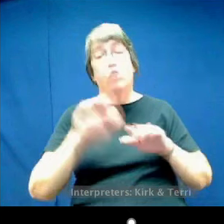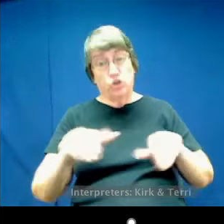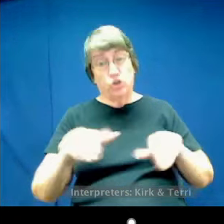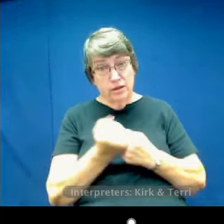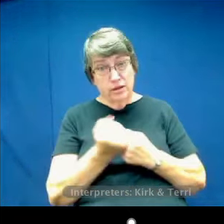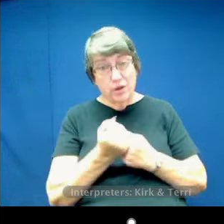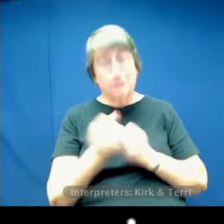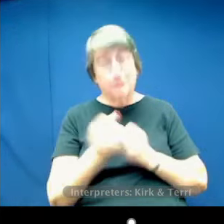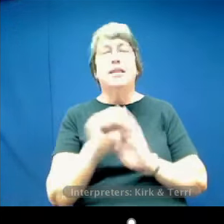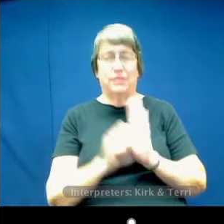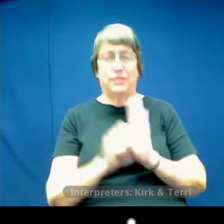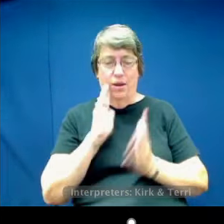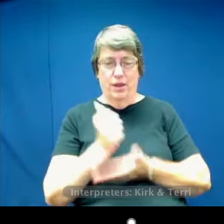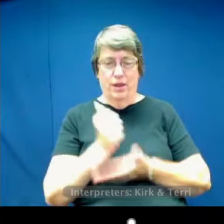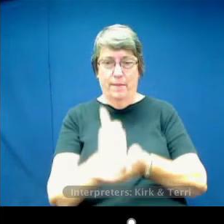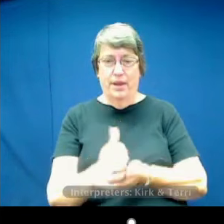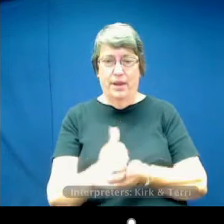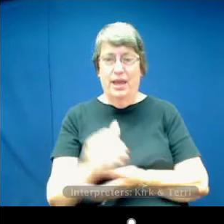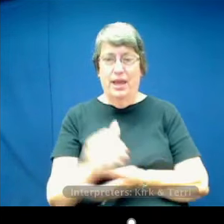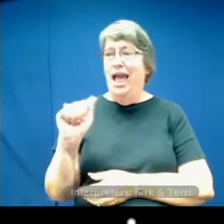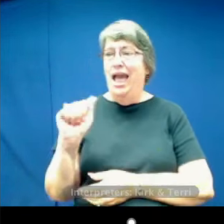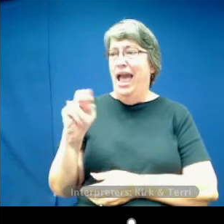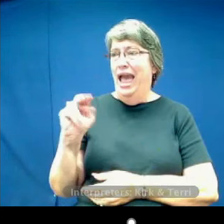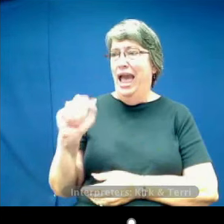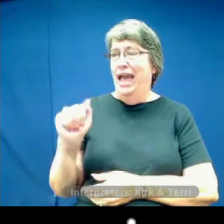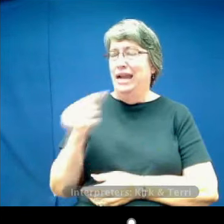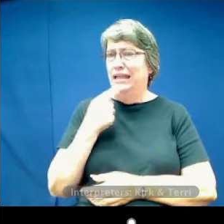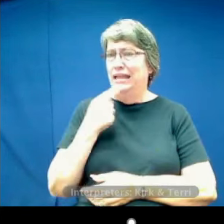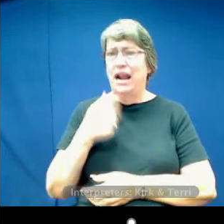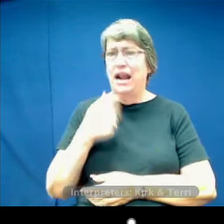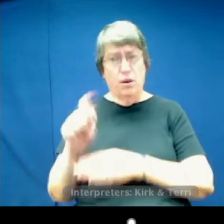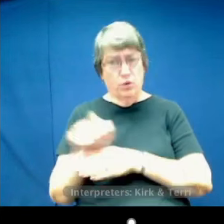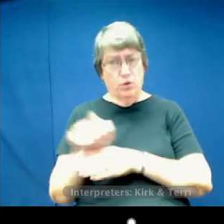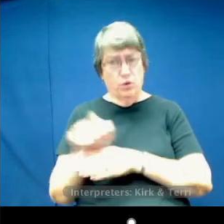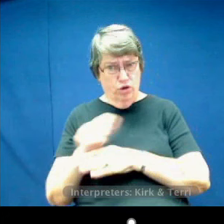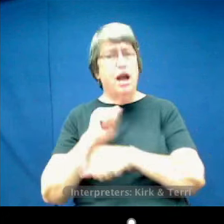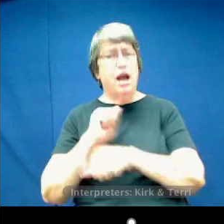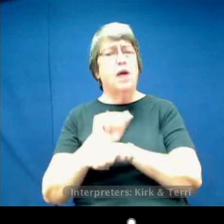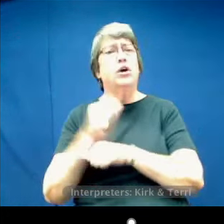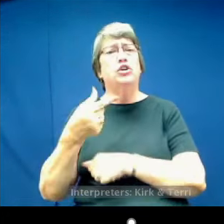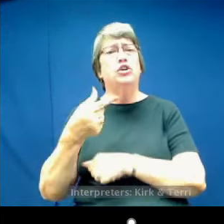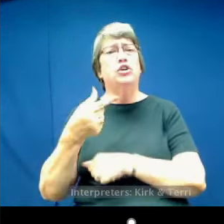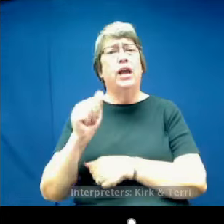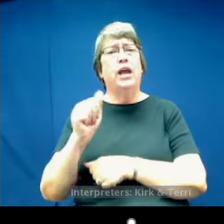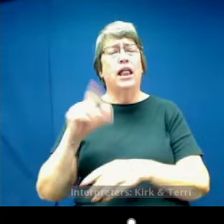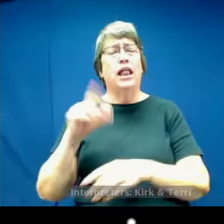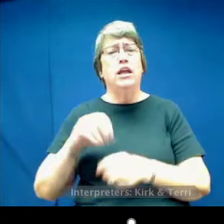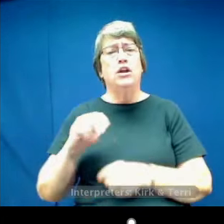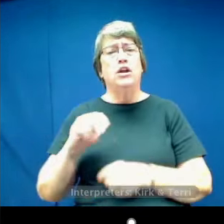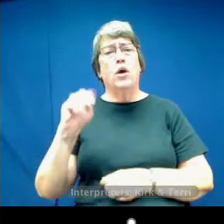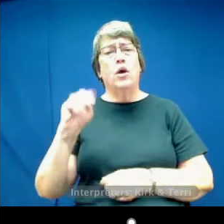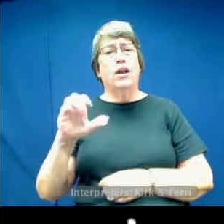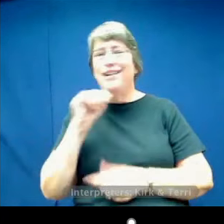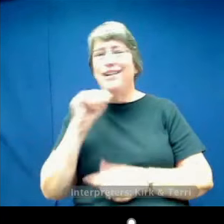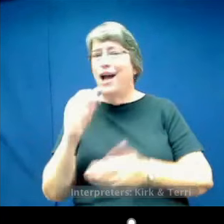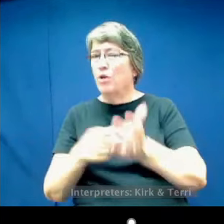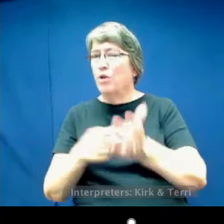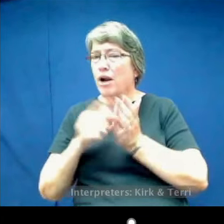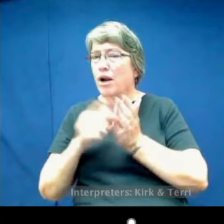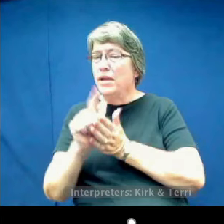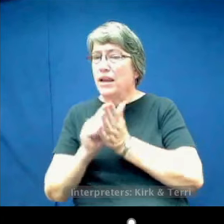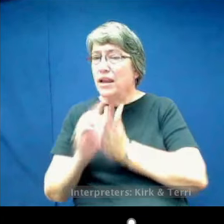And Anna said, I was trained and worked as a GAL in North Carolina for several years. You're not required to be an attorney, but you are required to be college